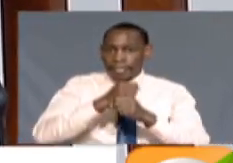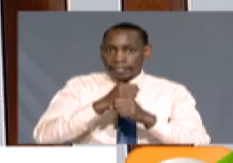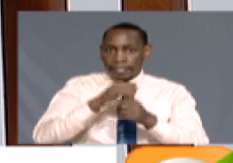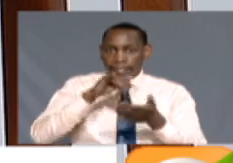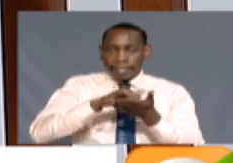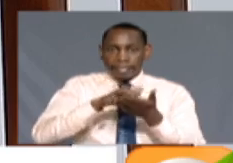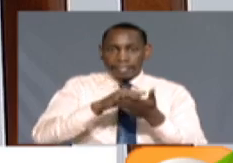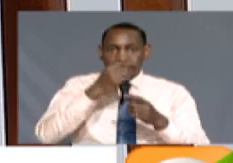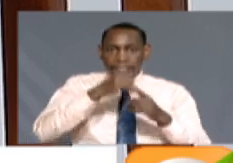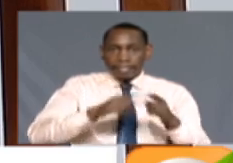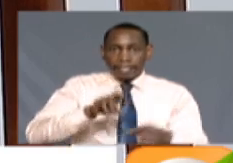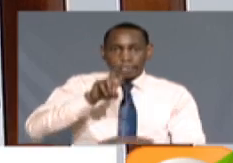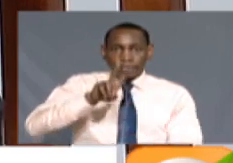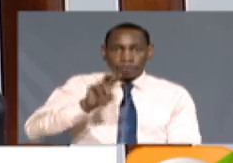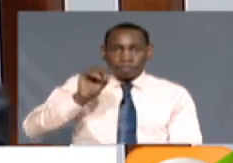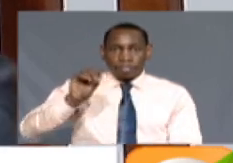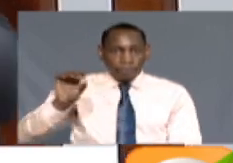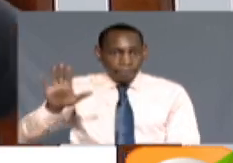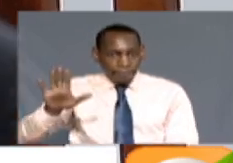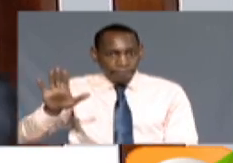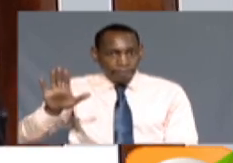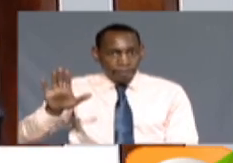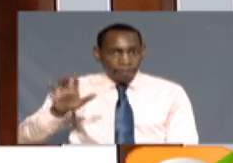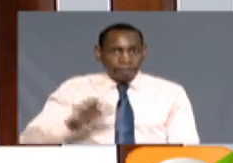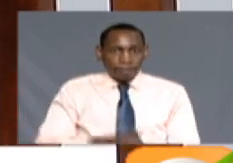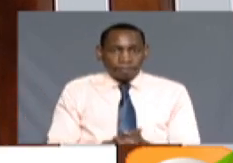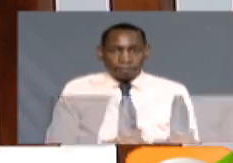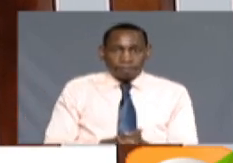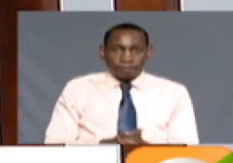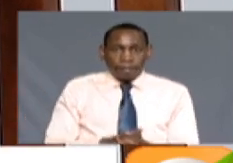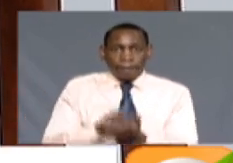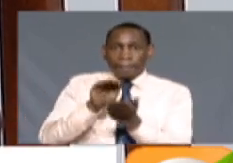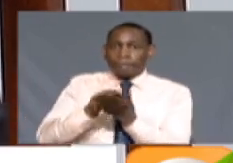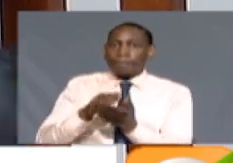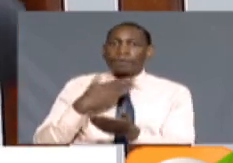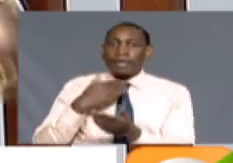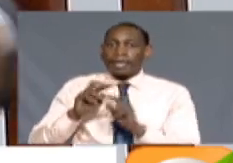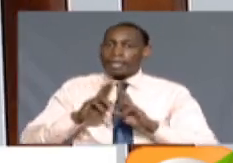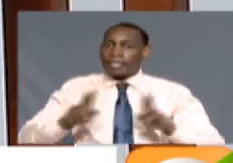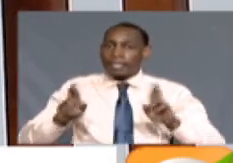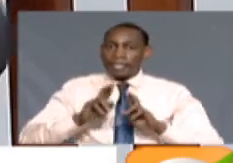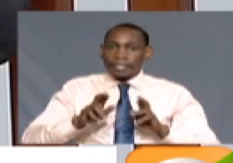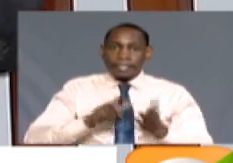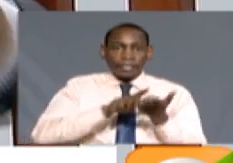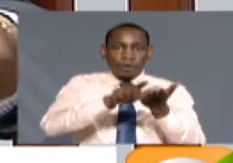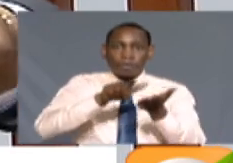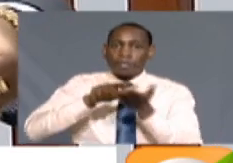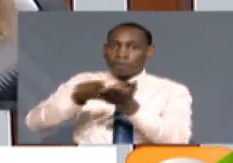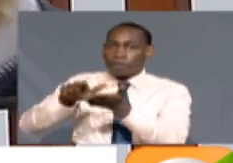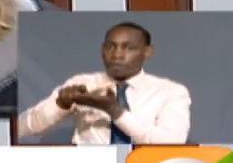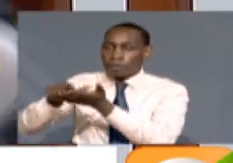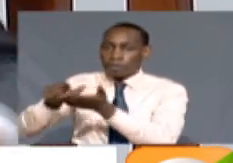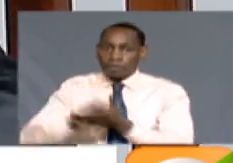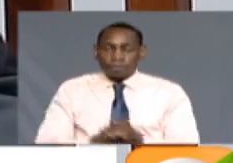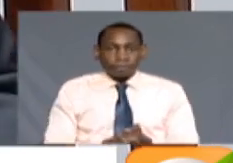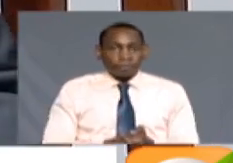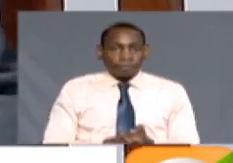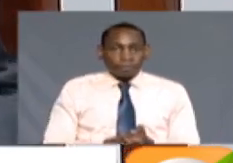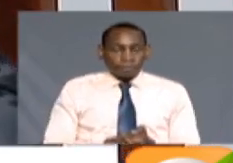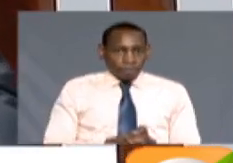is 2005, yes. Banks were hawking. We're going to offices on a pay slip, you get